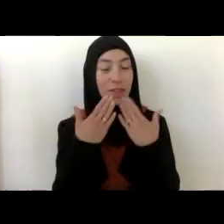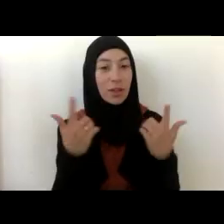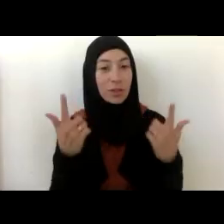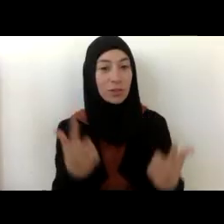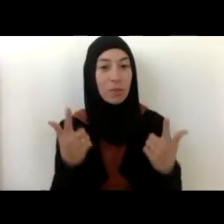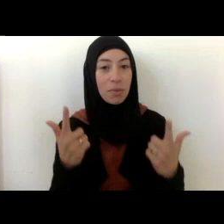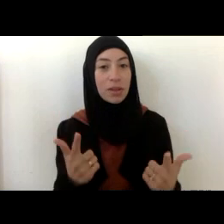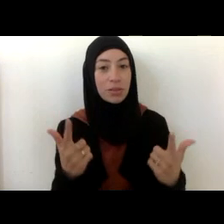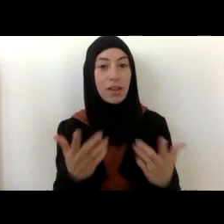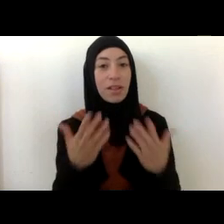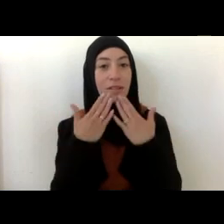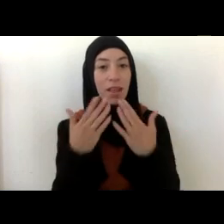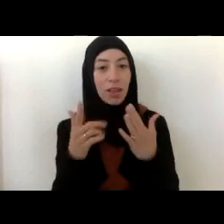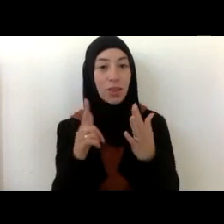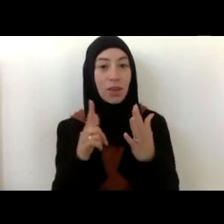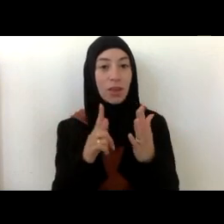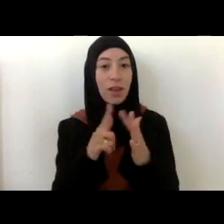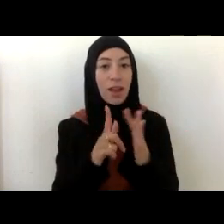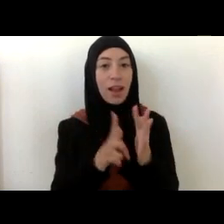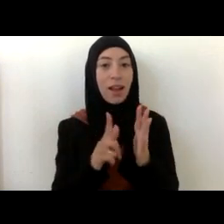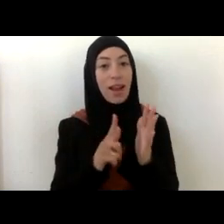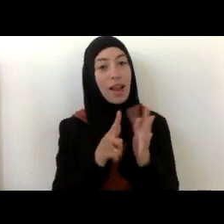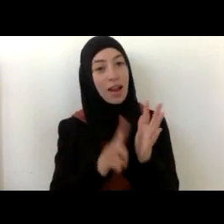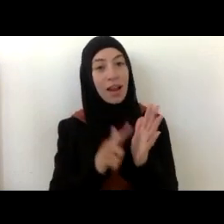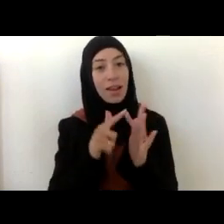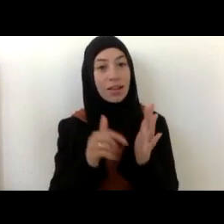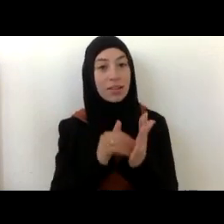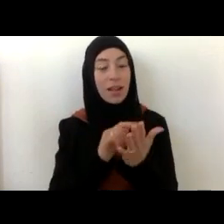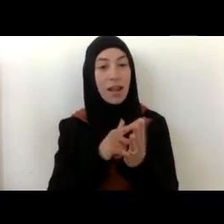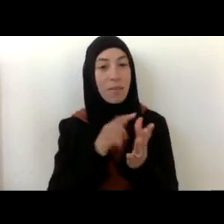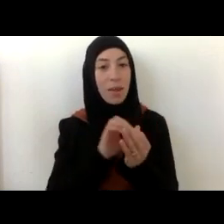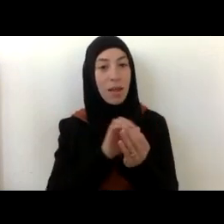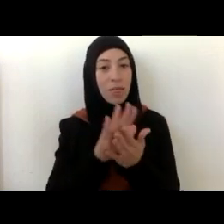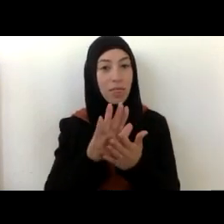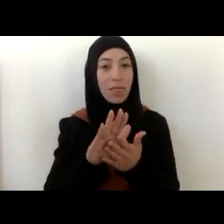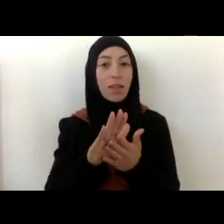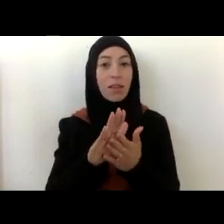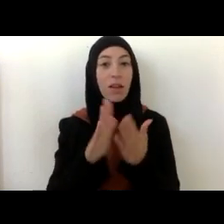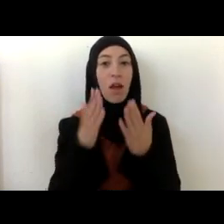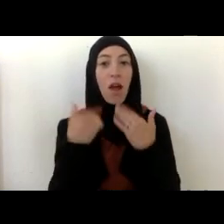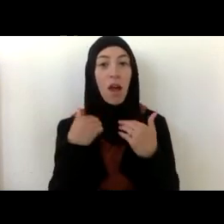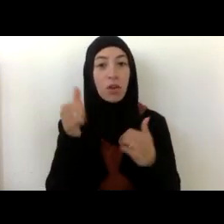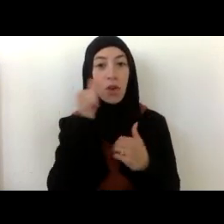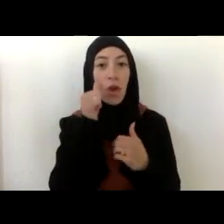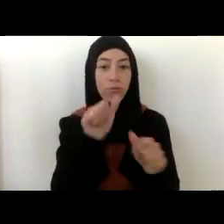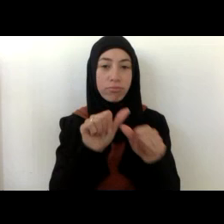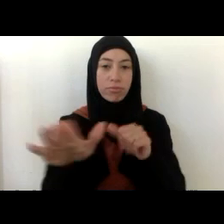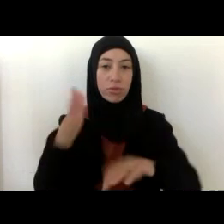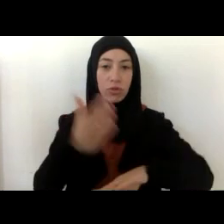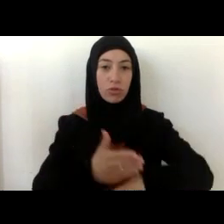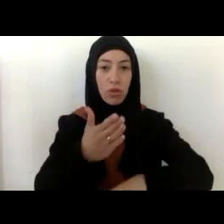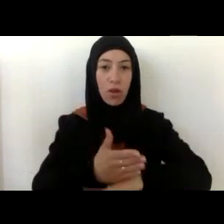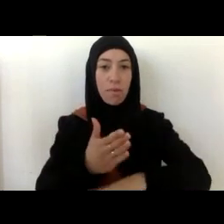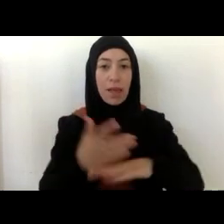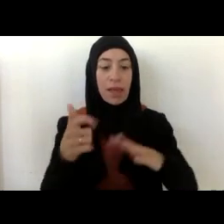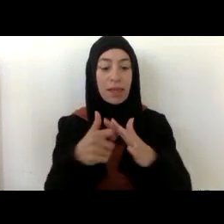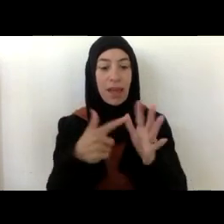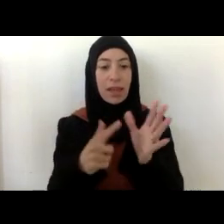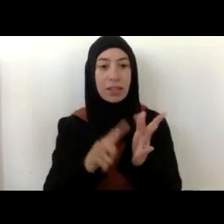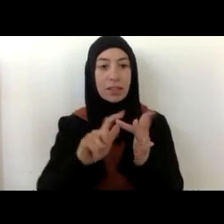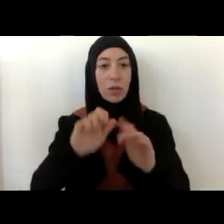Yeah, thanks, Elizabeth. I really want to thank everyone from Sydney Metro. Elizabeth, you've done a great job. And Katie, thank you